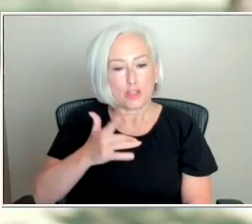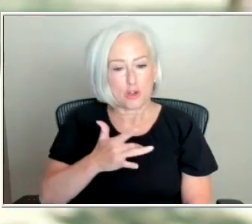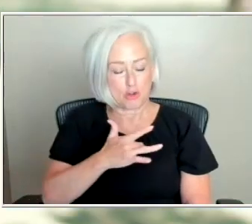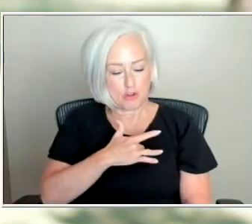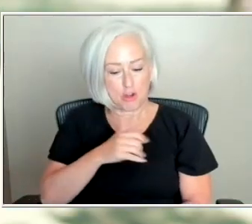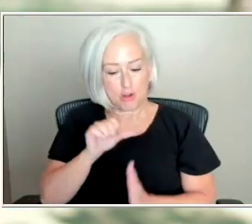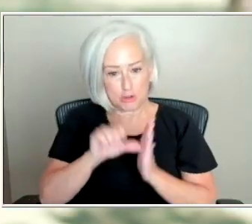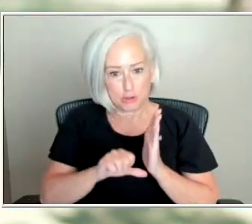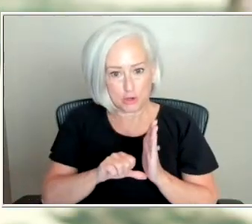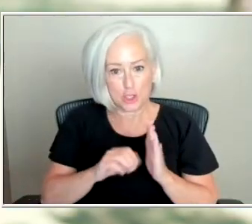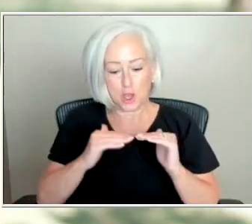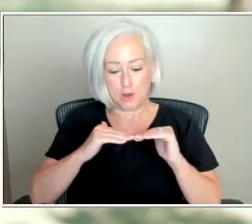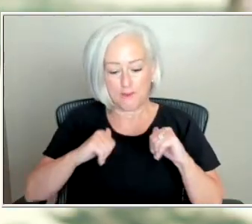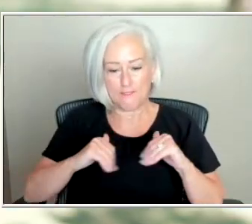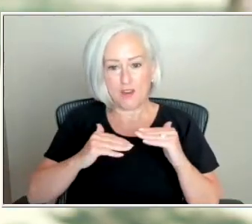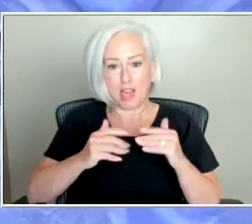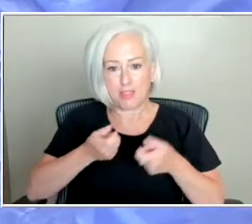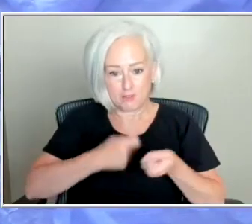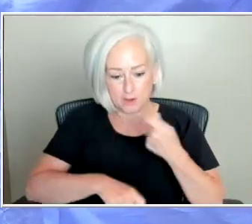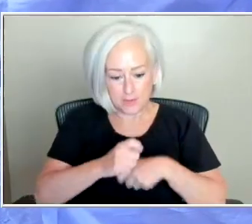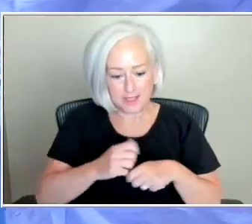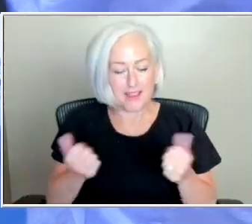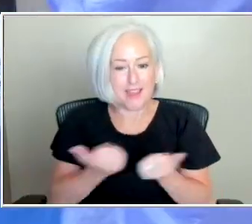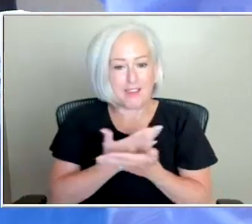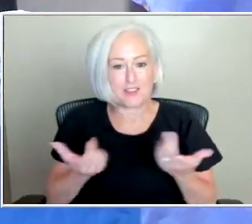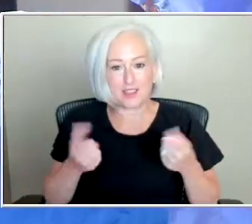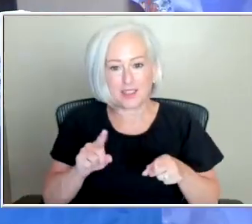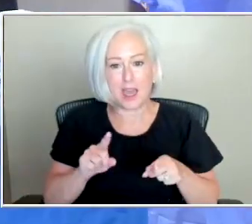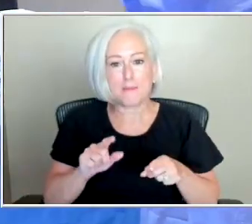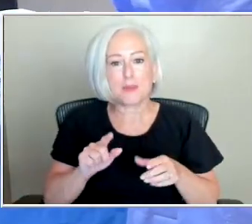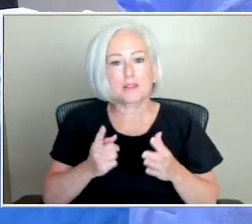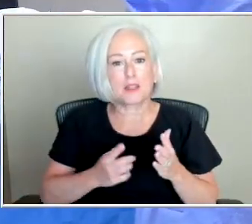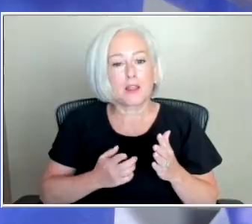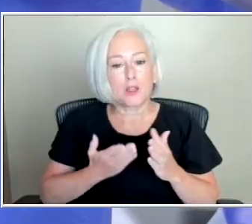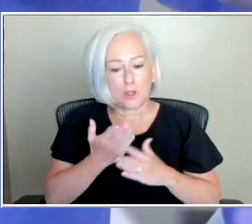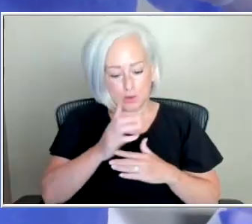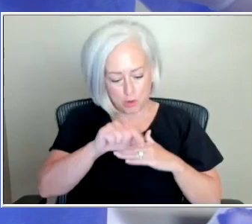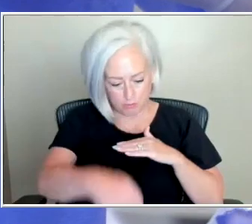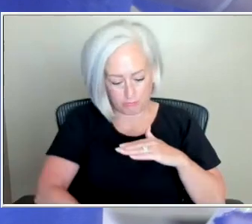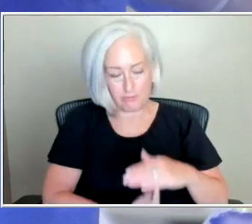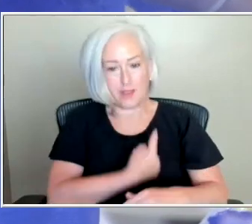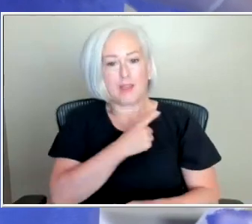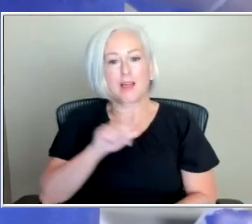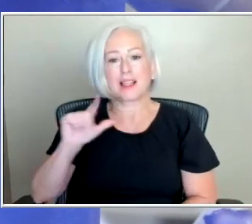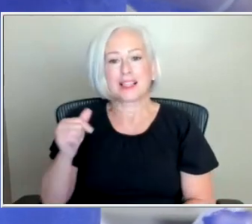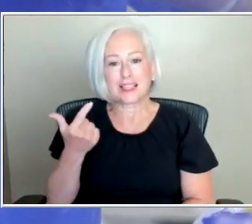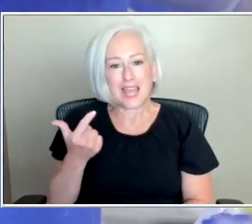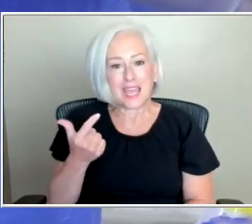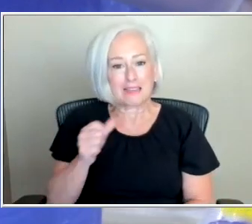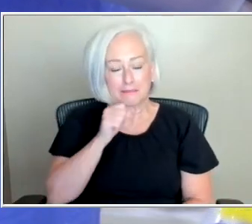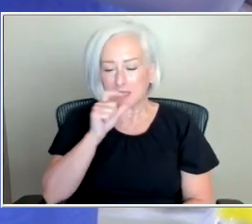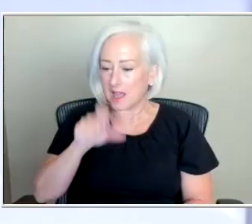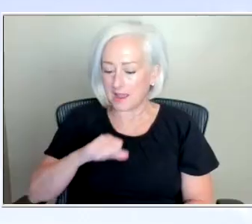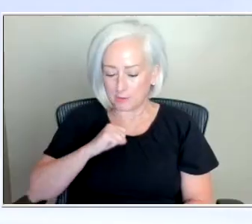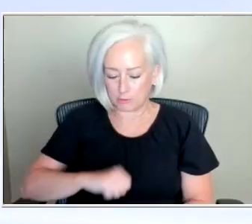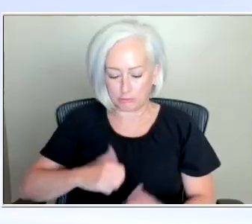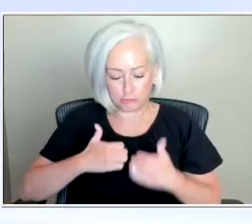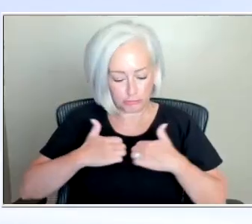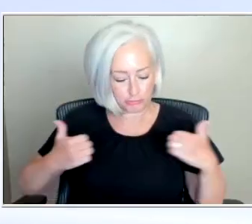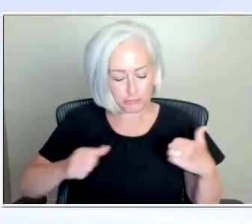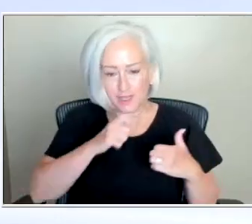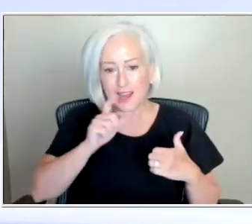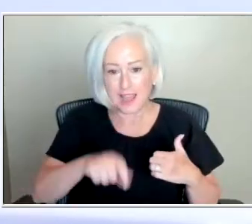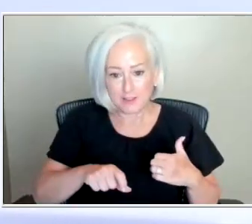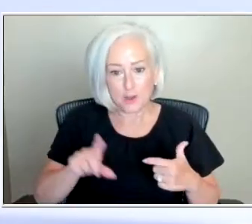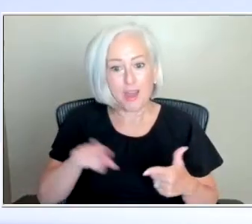They did it all through your leg. Yep, all through my leg. Like no opening up my chest, nothing like that. And I was able to go back to work in a week, which was kind